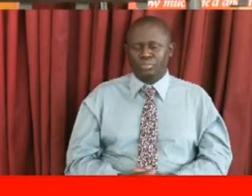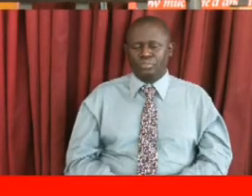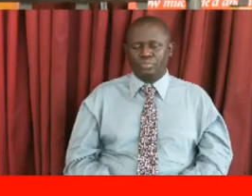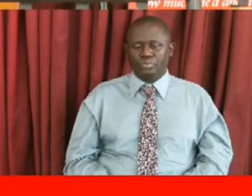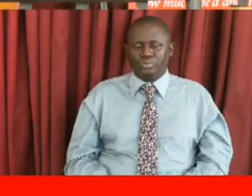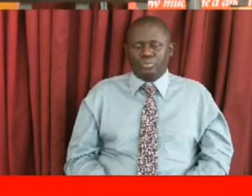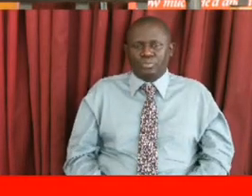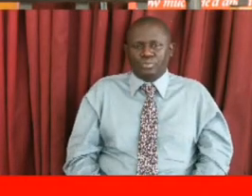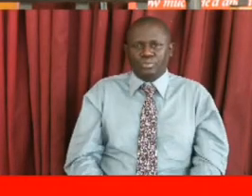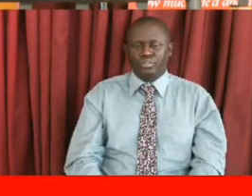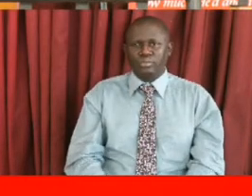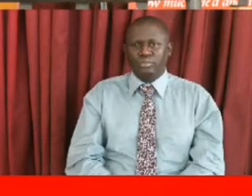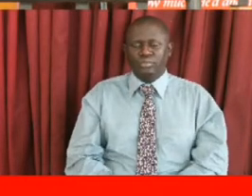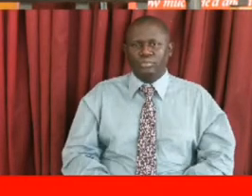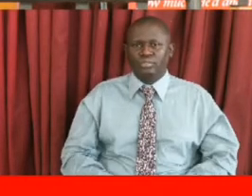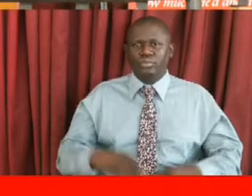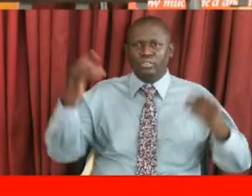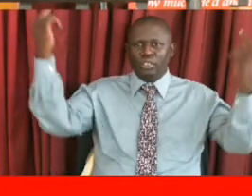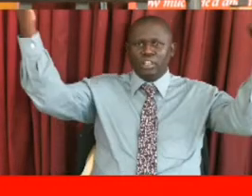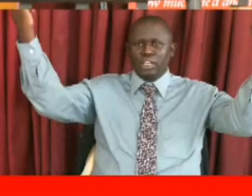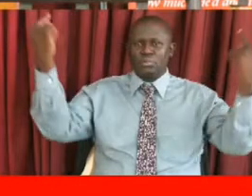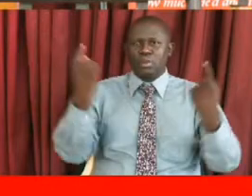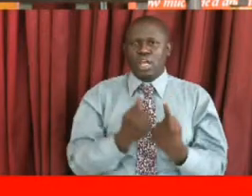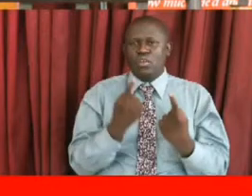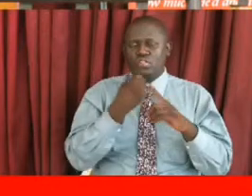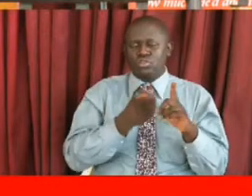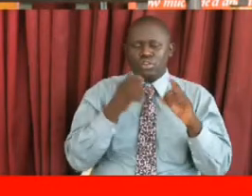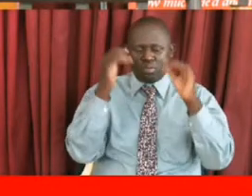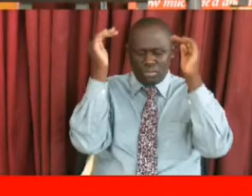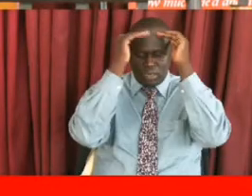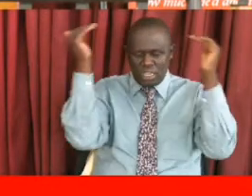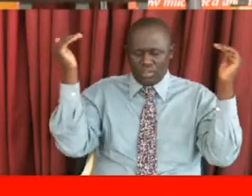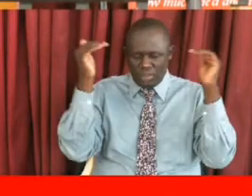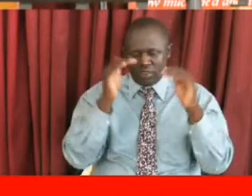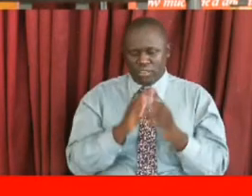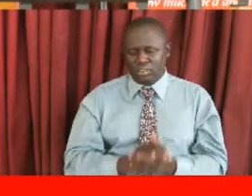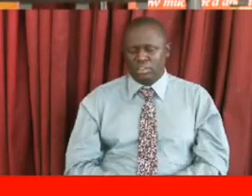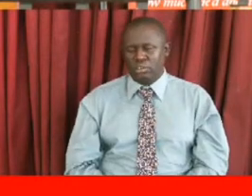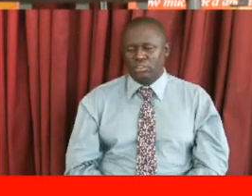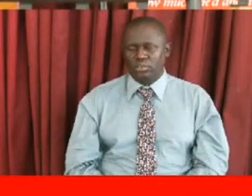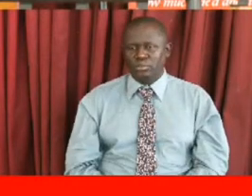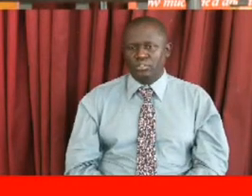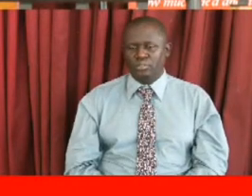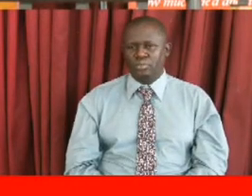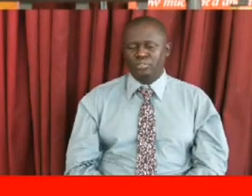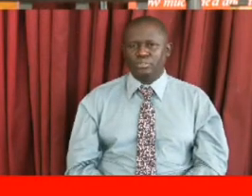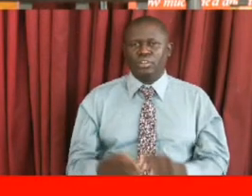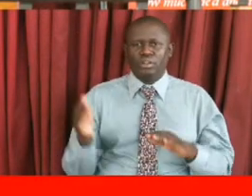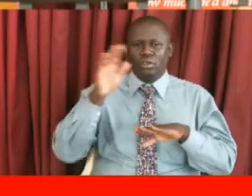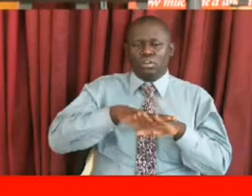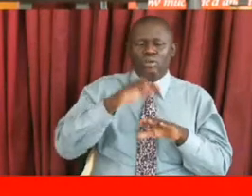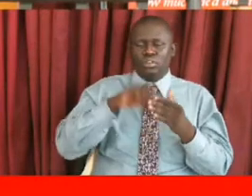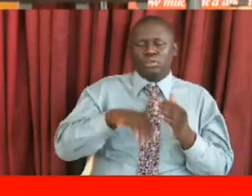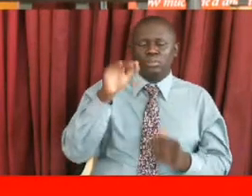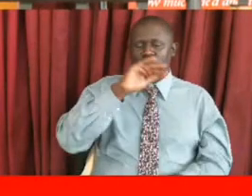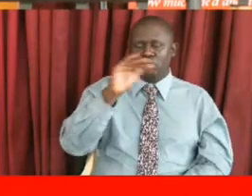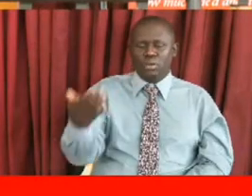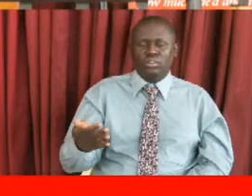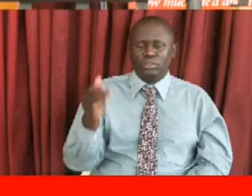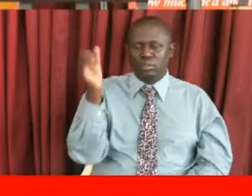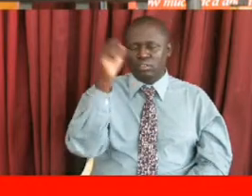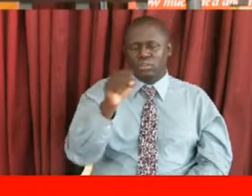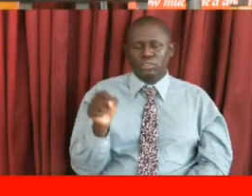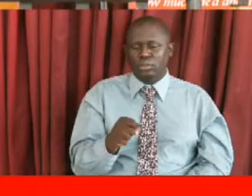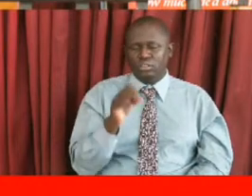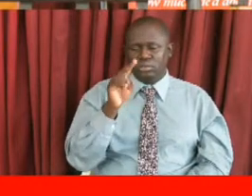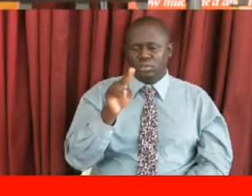Messenger came down from heaven on Mount Sunset and